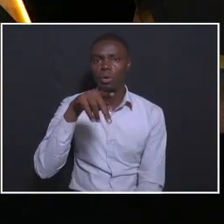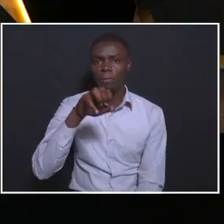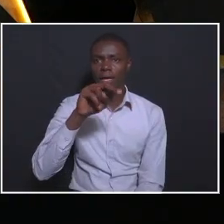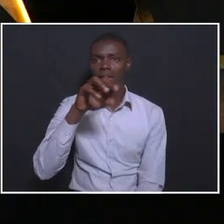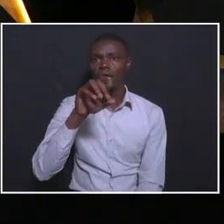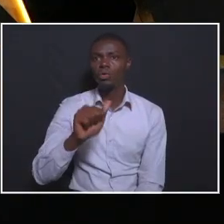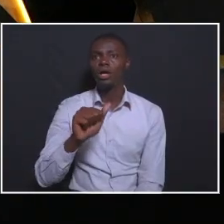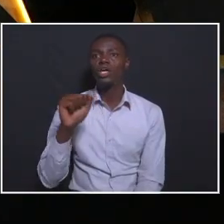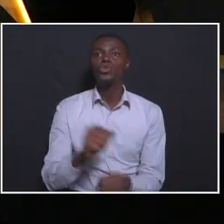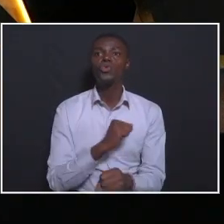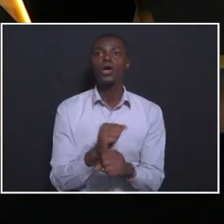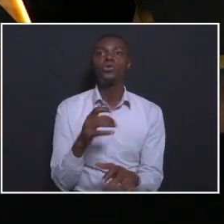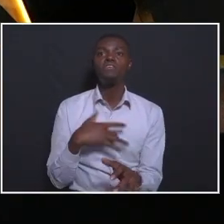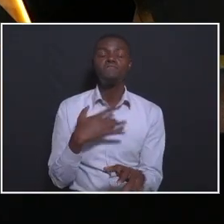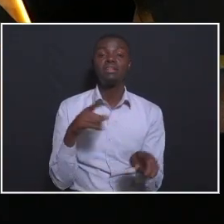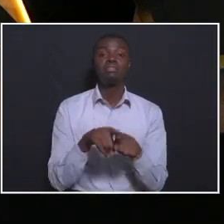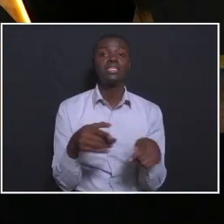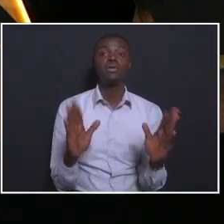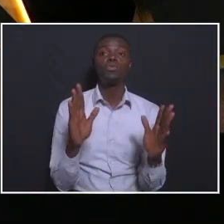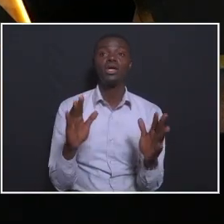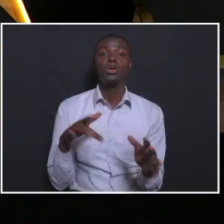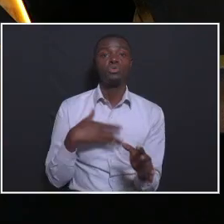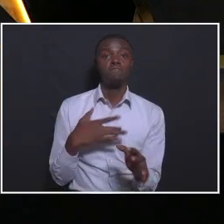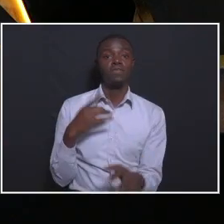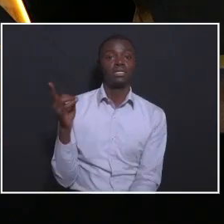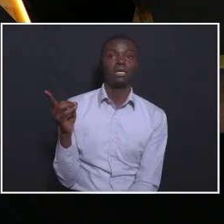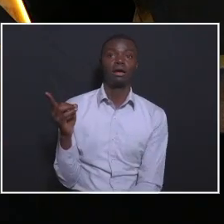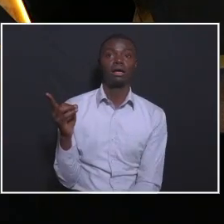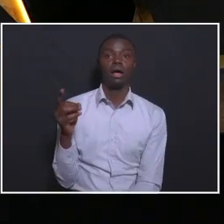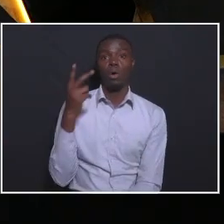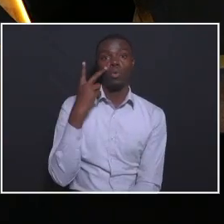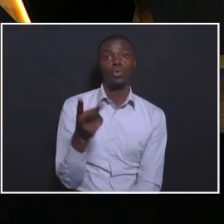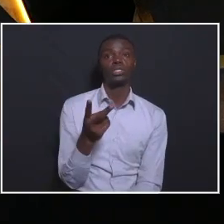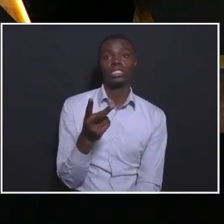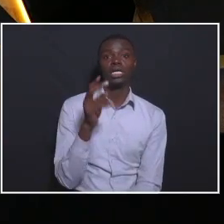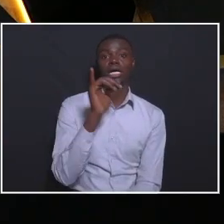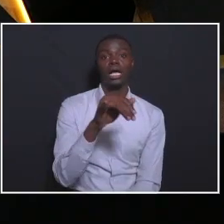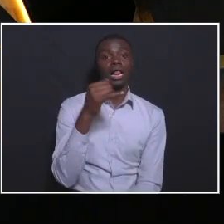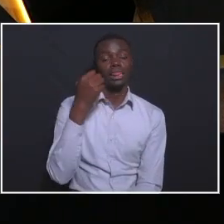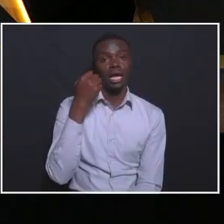you would not feel the same way you have just felt watching that scene.